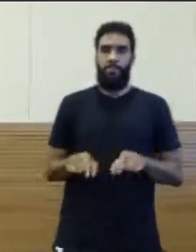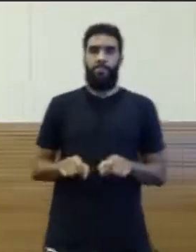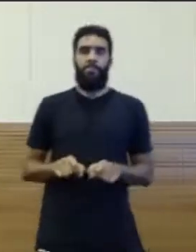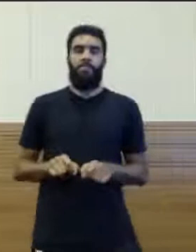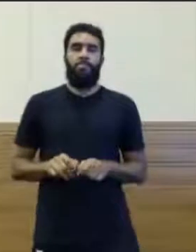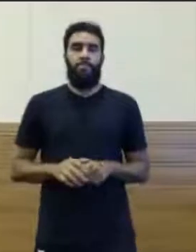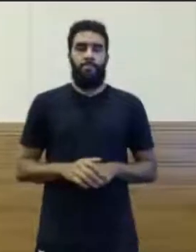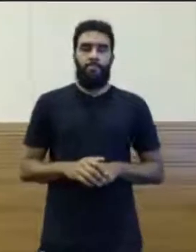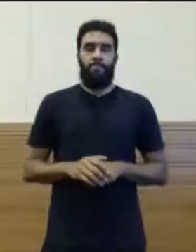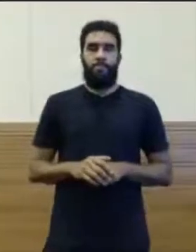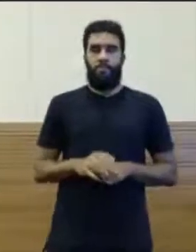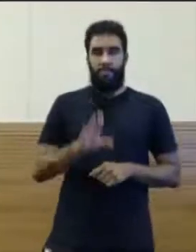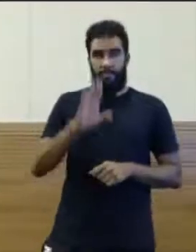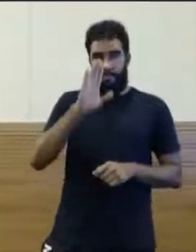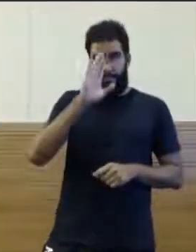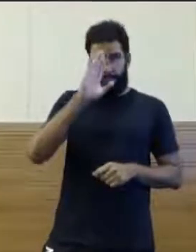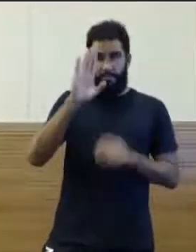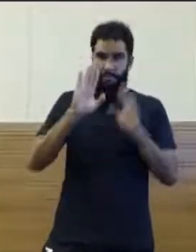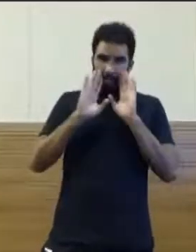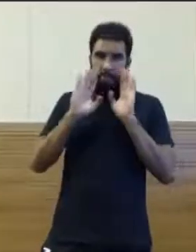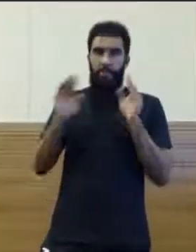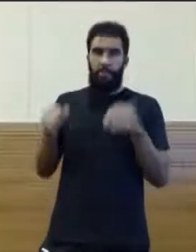and we prioritized